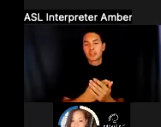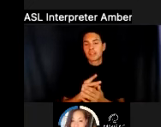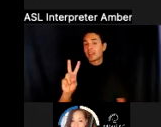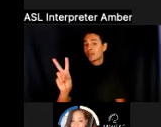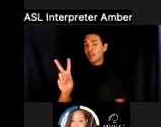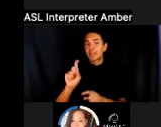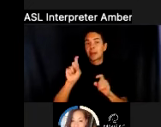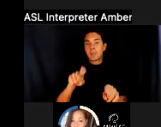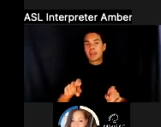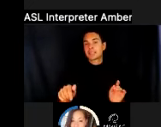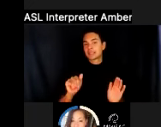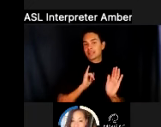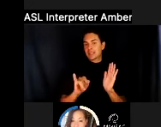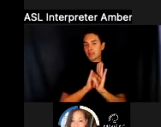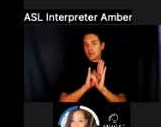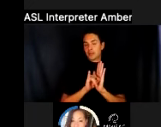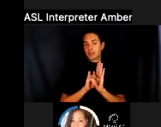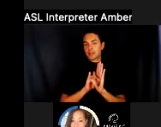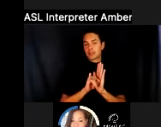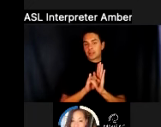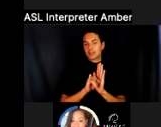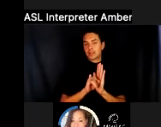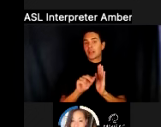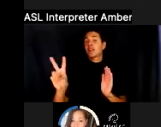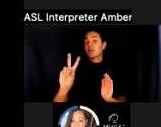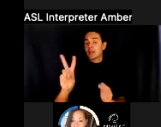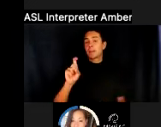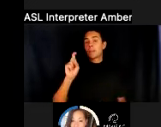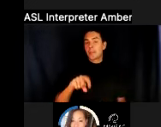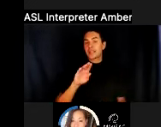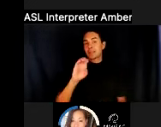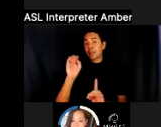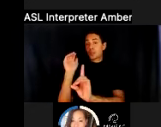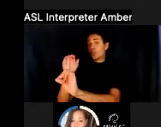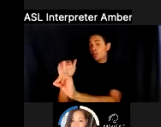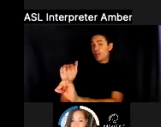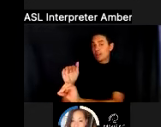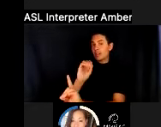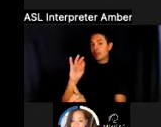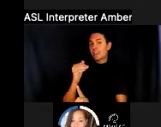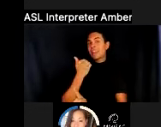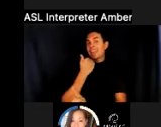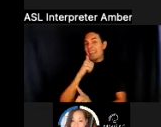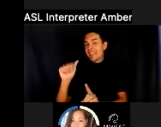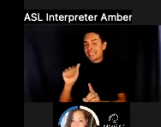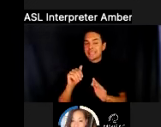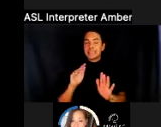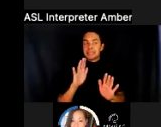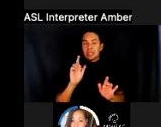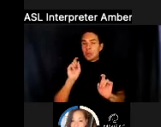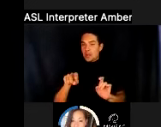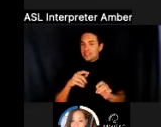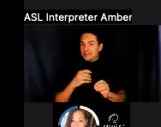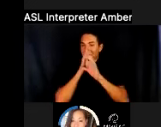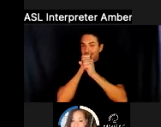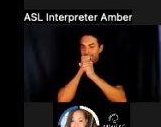be identified. Victim must be notified of any impending disclosure. And